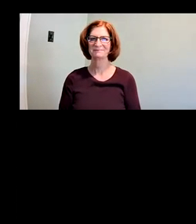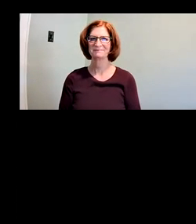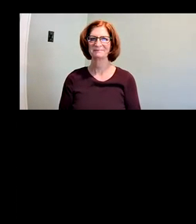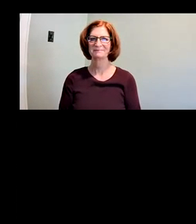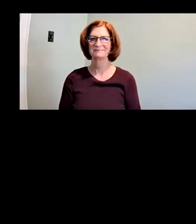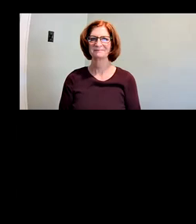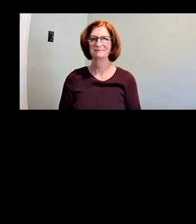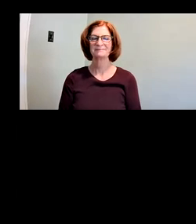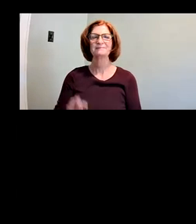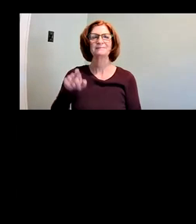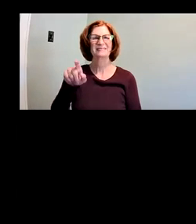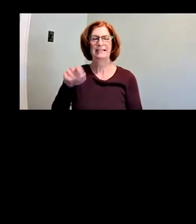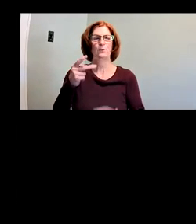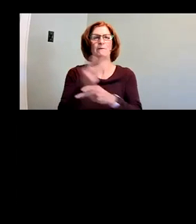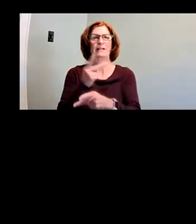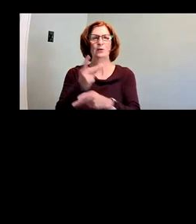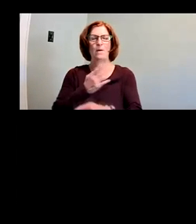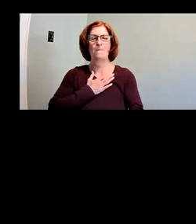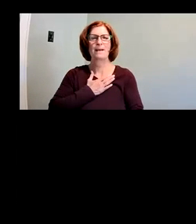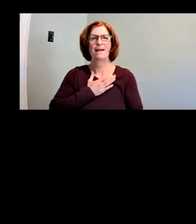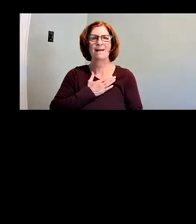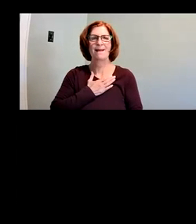I'm going to figure out my,